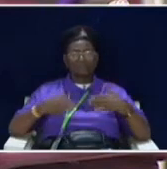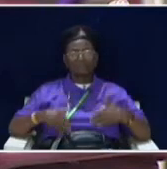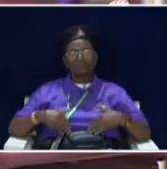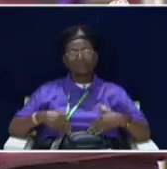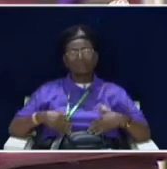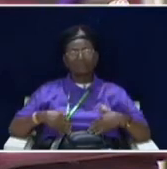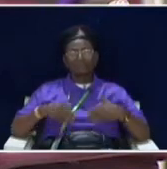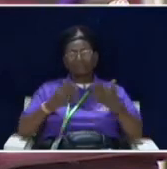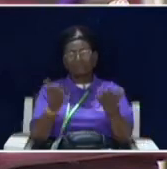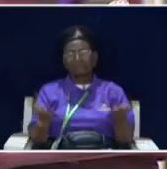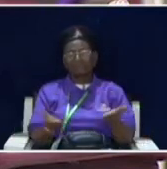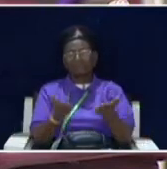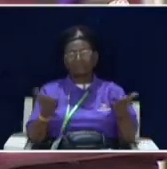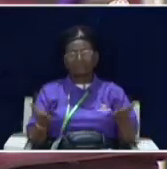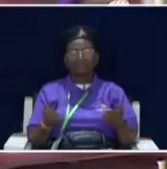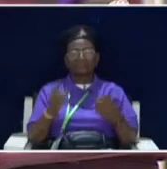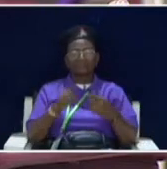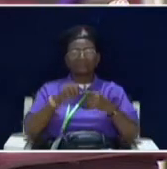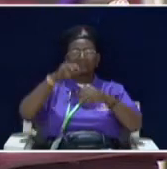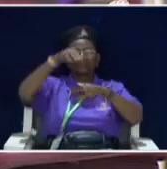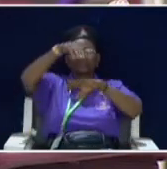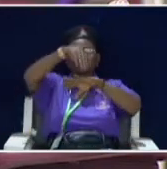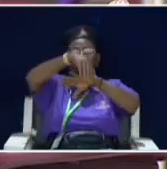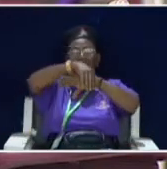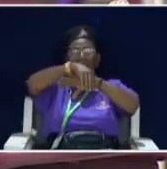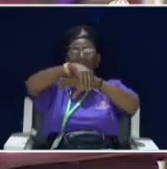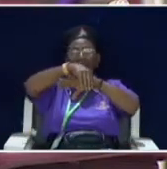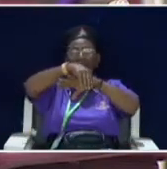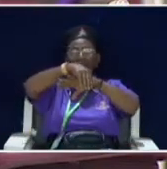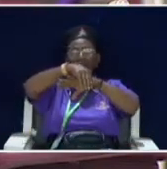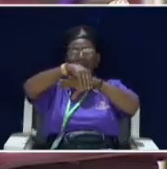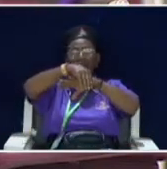here tonight. Mo n gbọ enikan ni ilale yi.